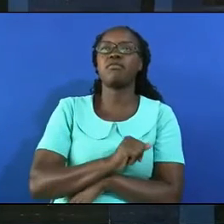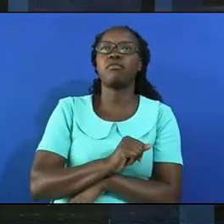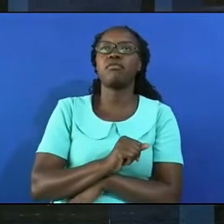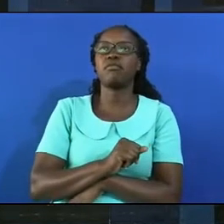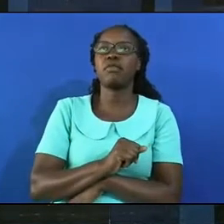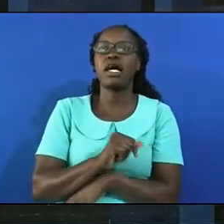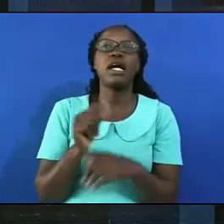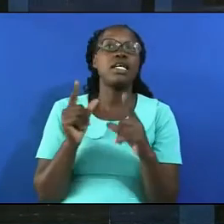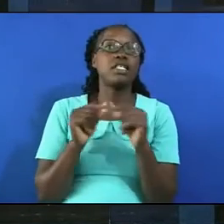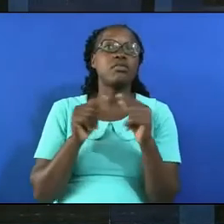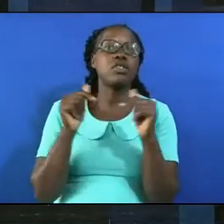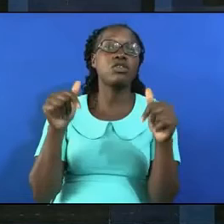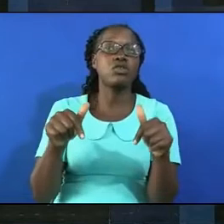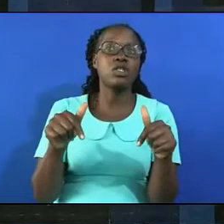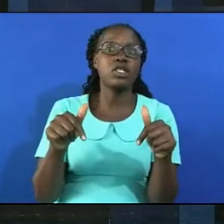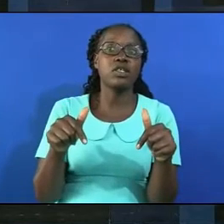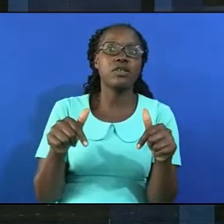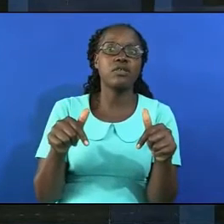What is the message today?